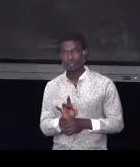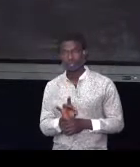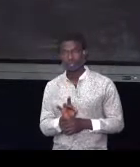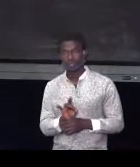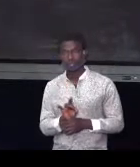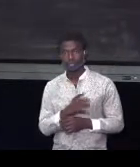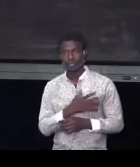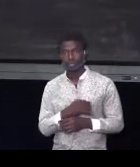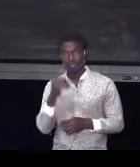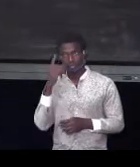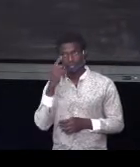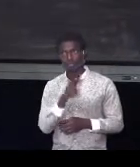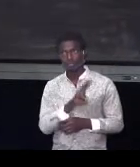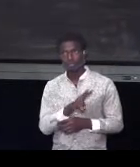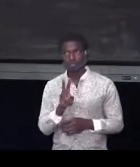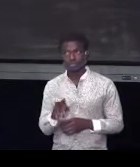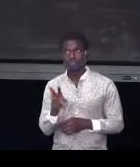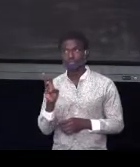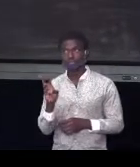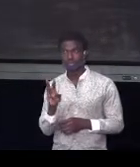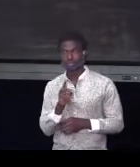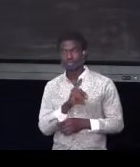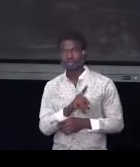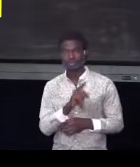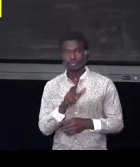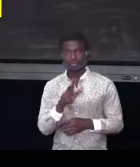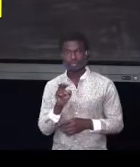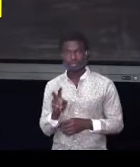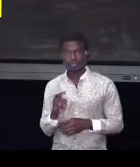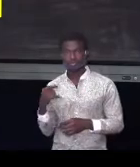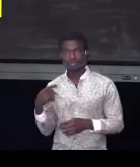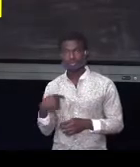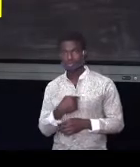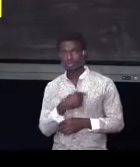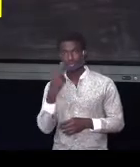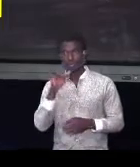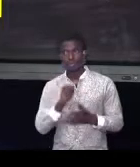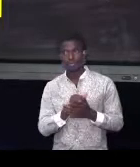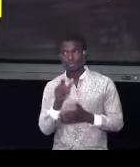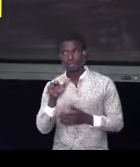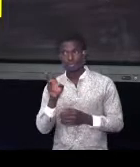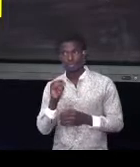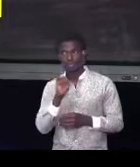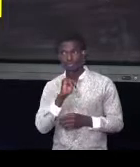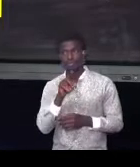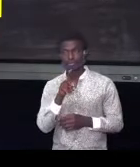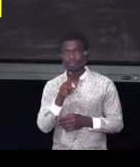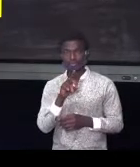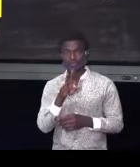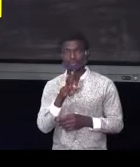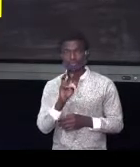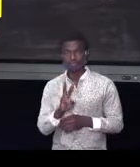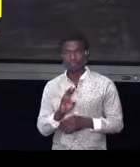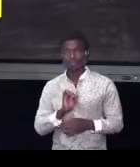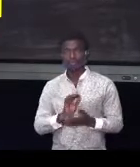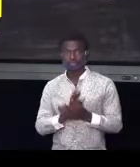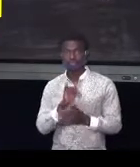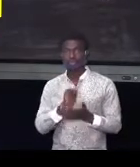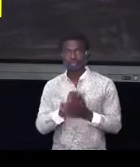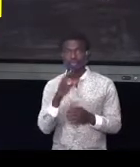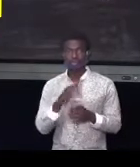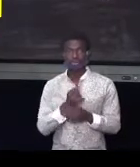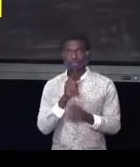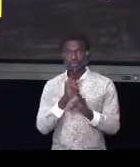thing. And then for 22, 66, and 132, running through it, we see that the LCM is 132. I believe that you